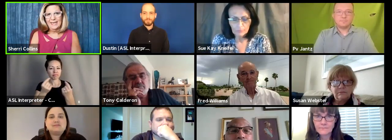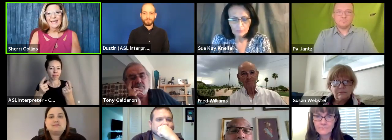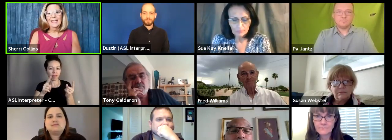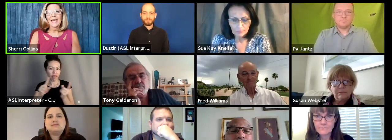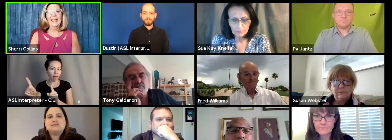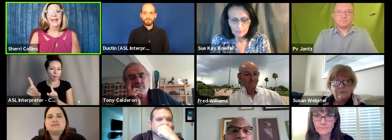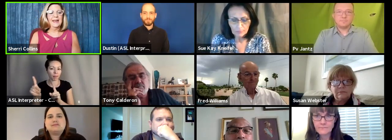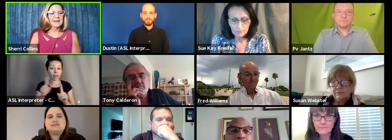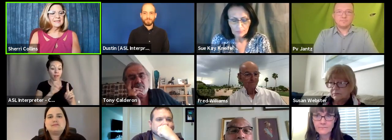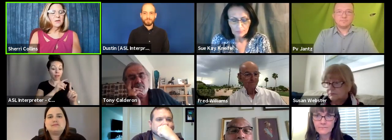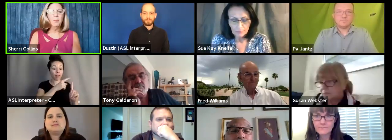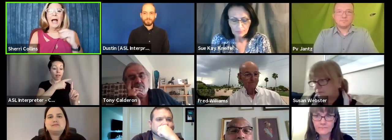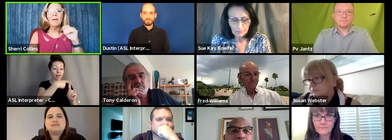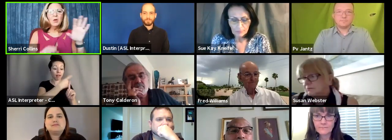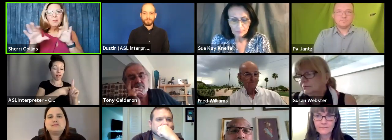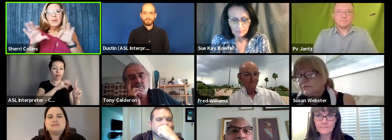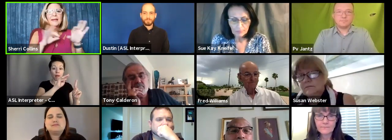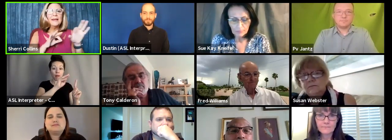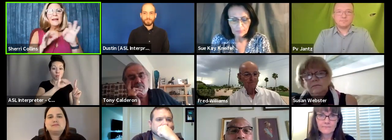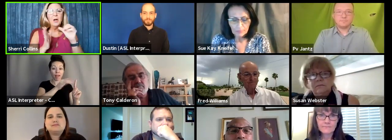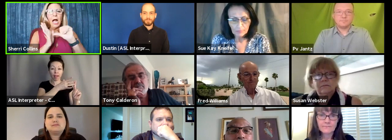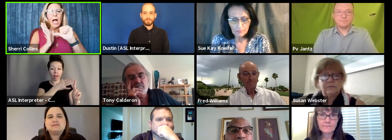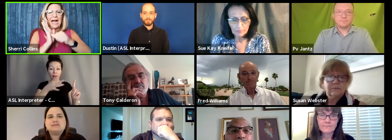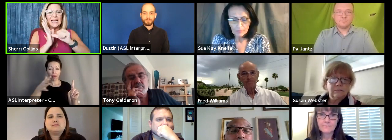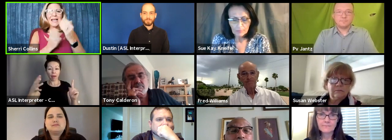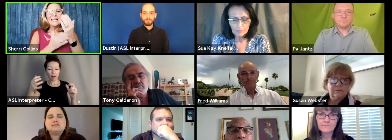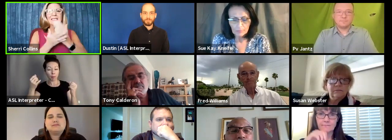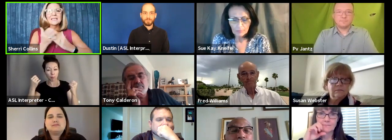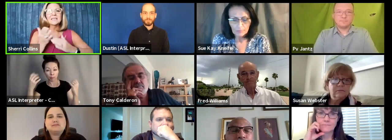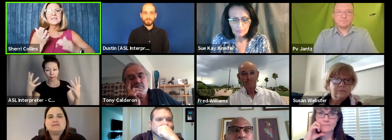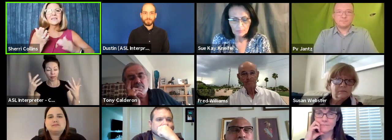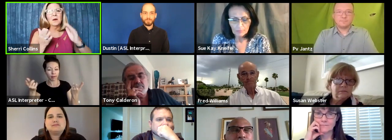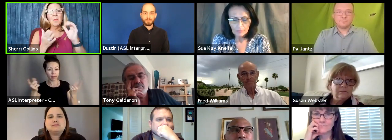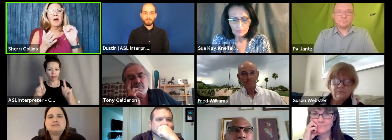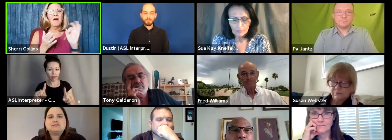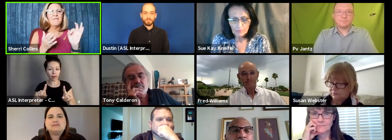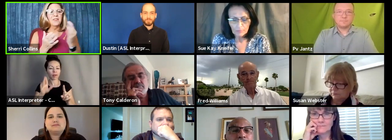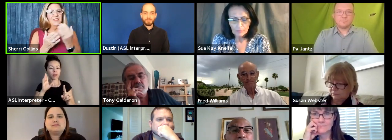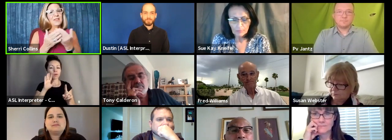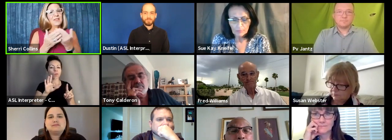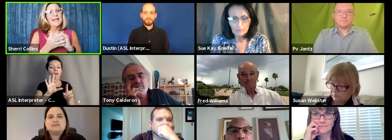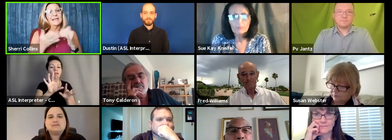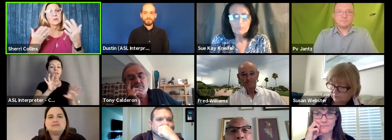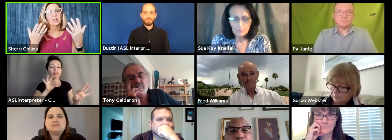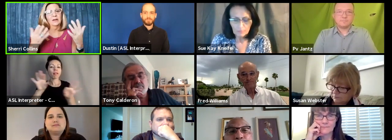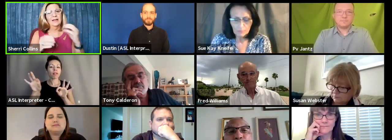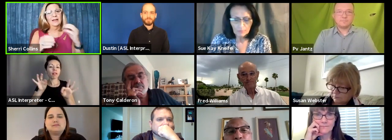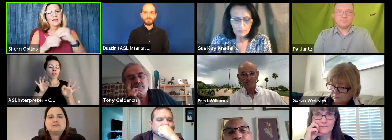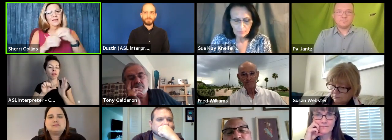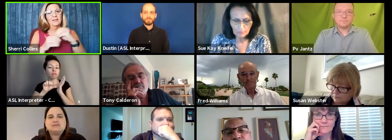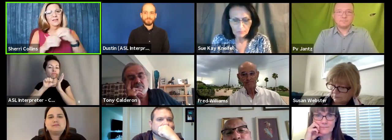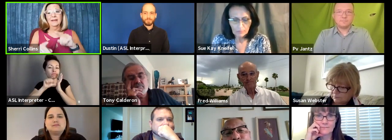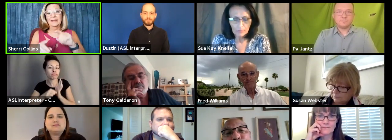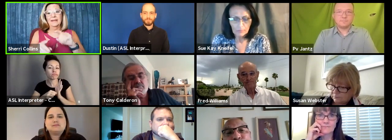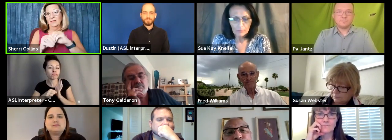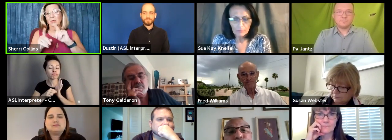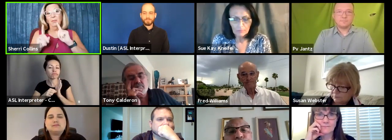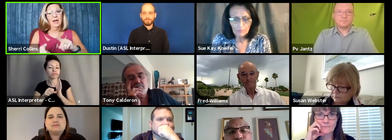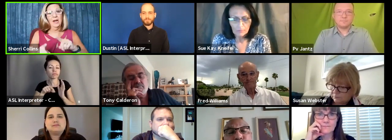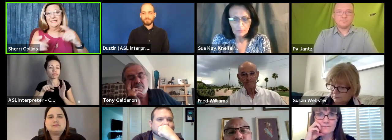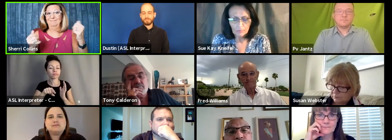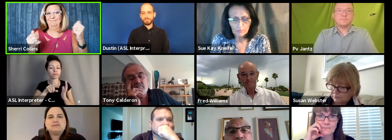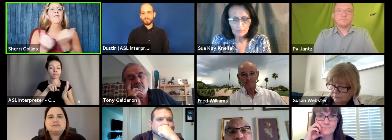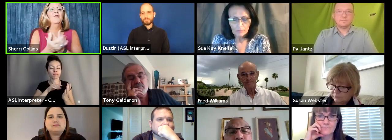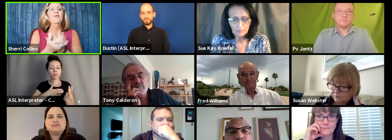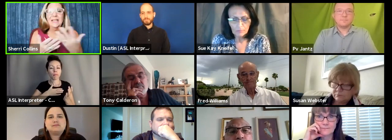May, and I'm gonna highlight some of the things that it was in the report. In the